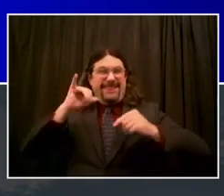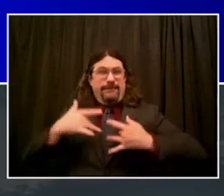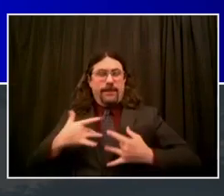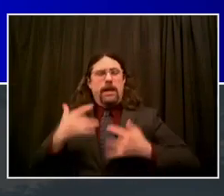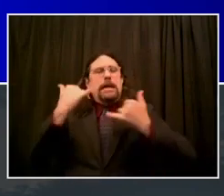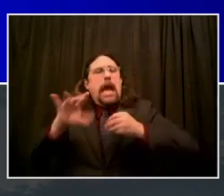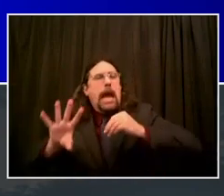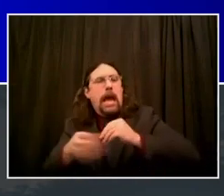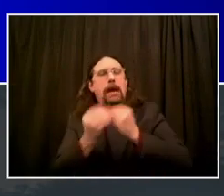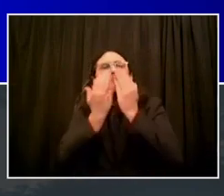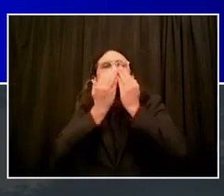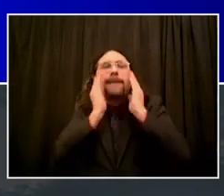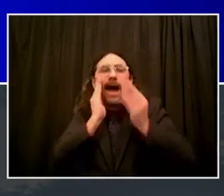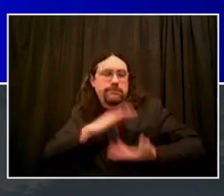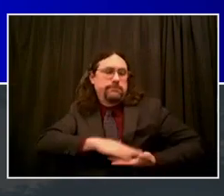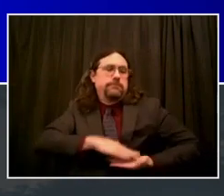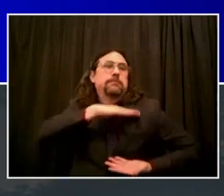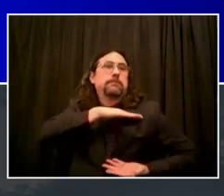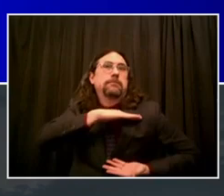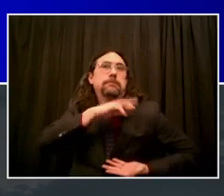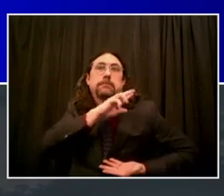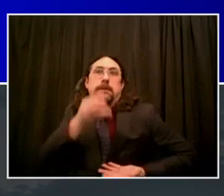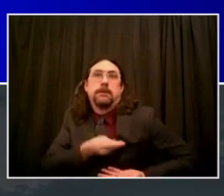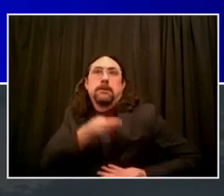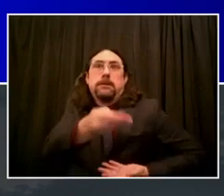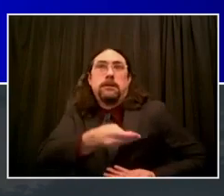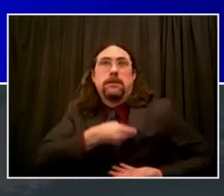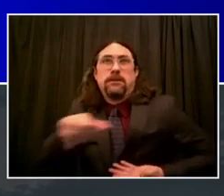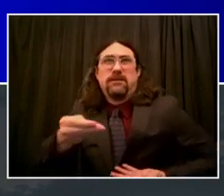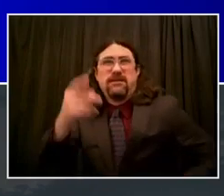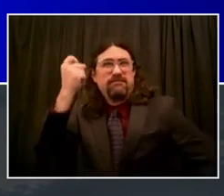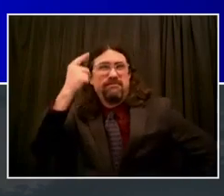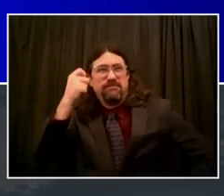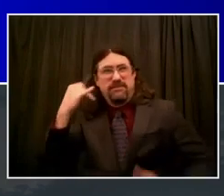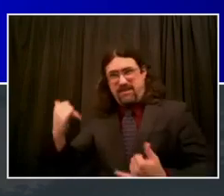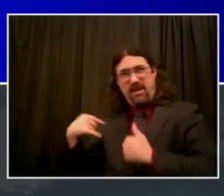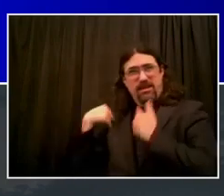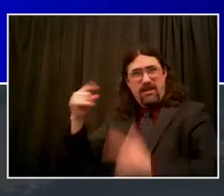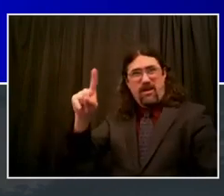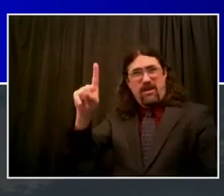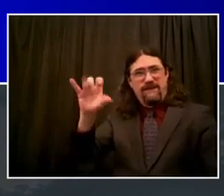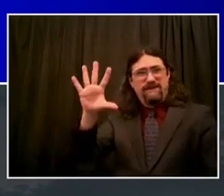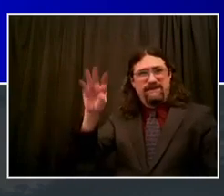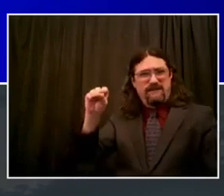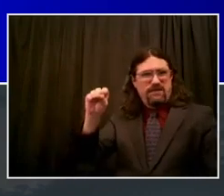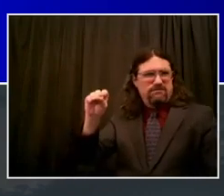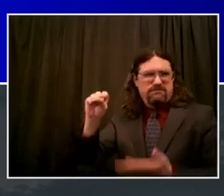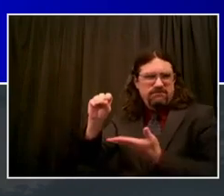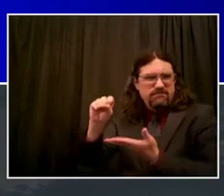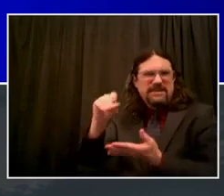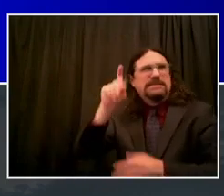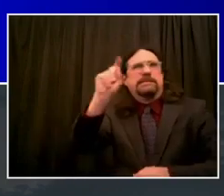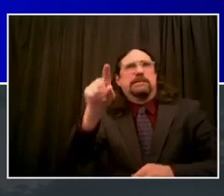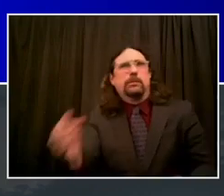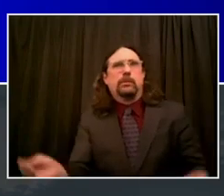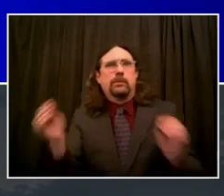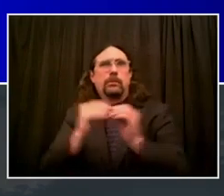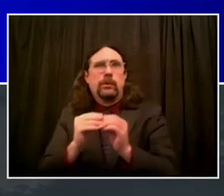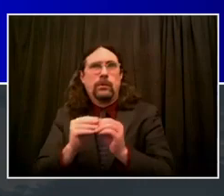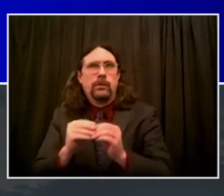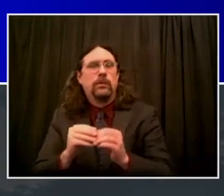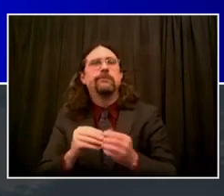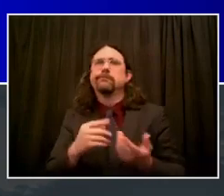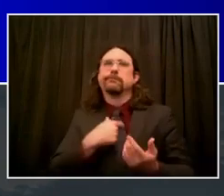Distance Enhancers. It's a great phrase, Social Distance Enhancers. They'll be starting in the next week or so, building out through